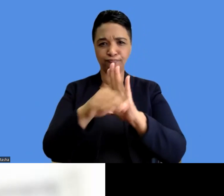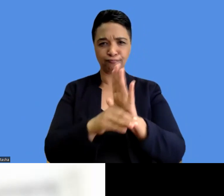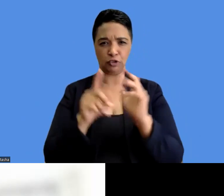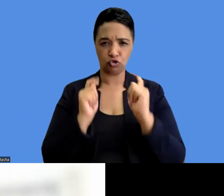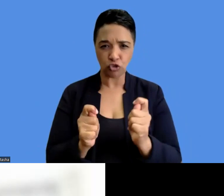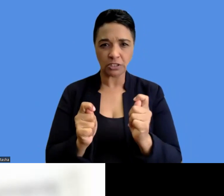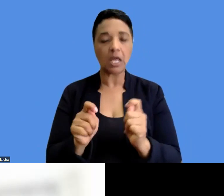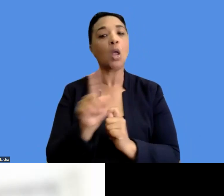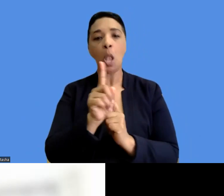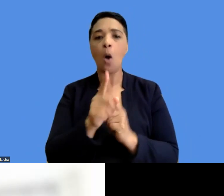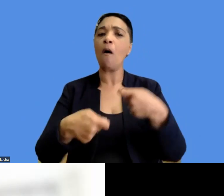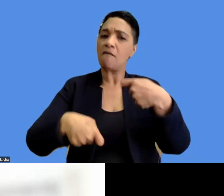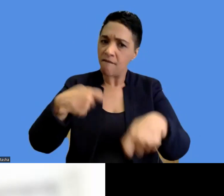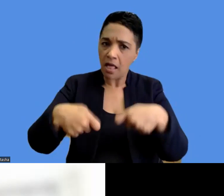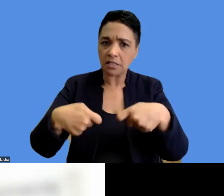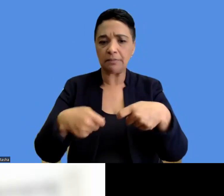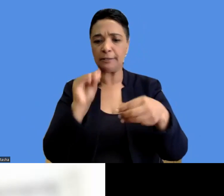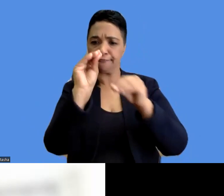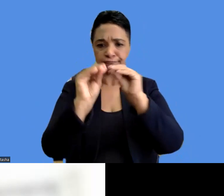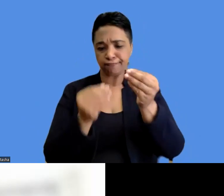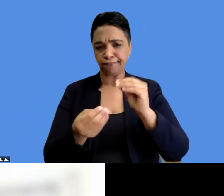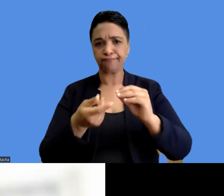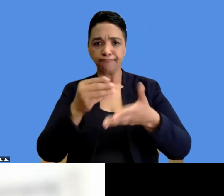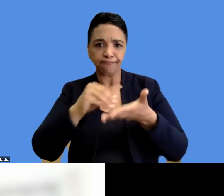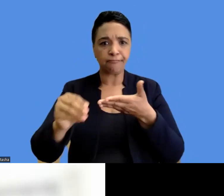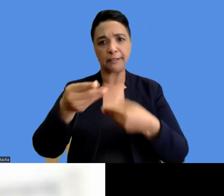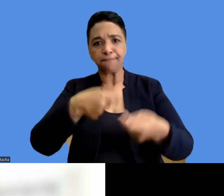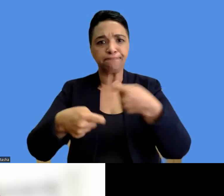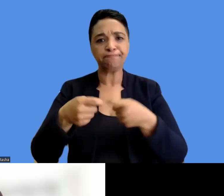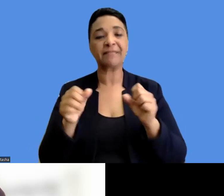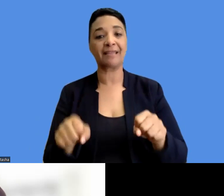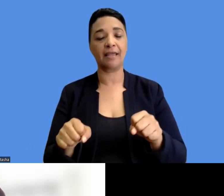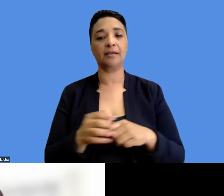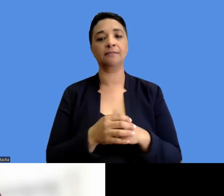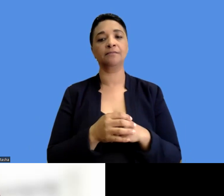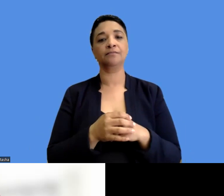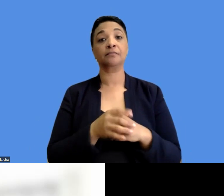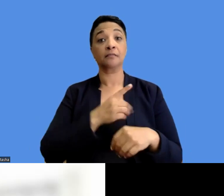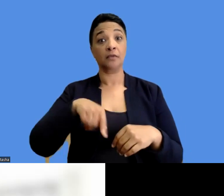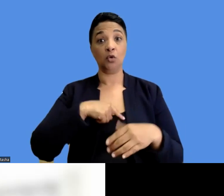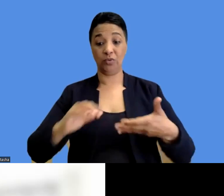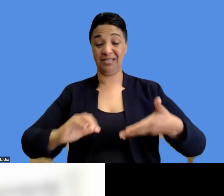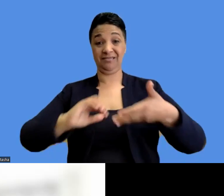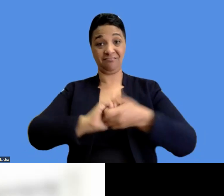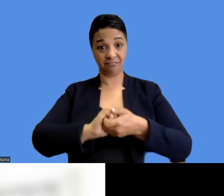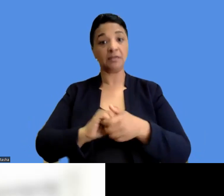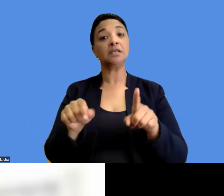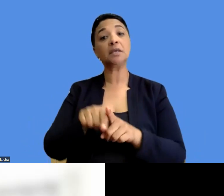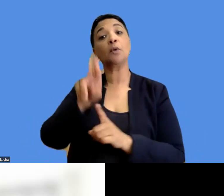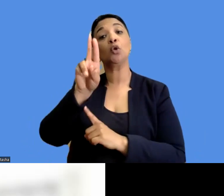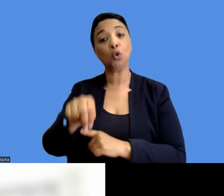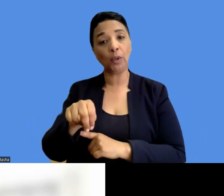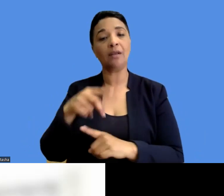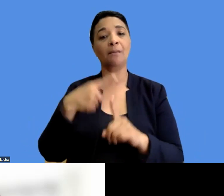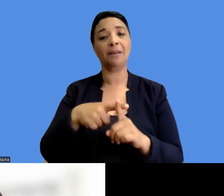So a few examples of what we do. We encourage our multilateral partners, that is the UN and the Red Cross and Red Crescent